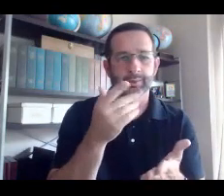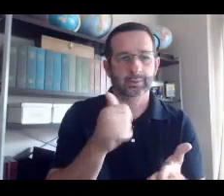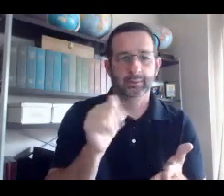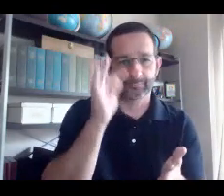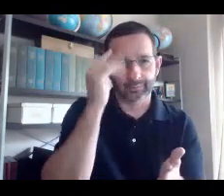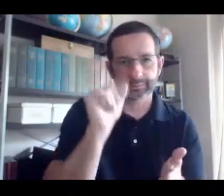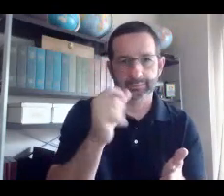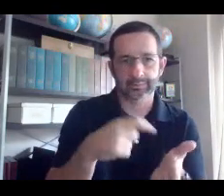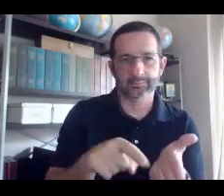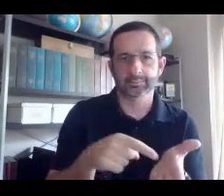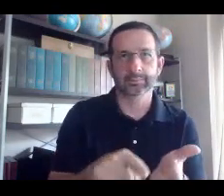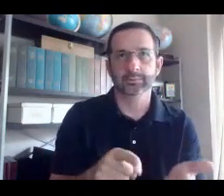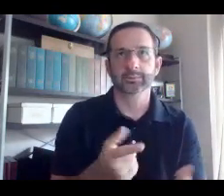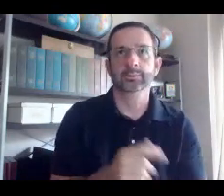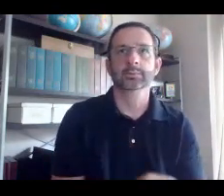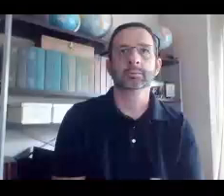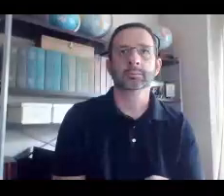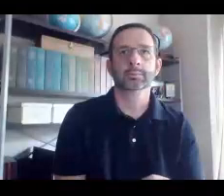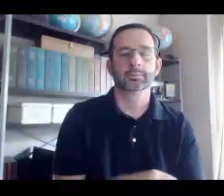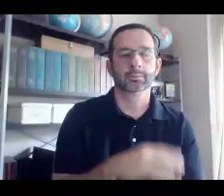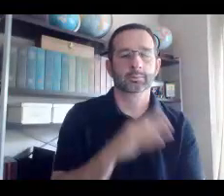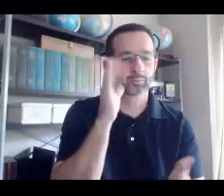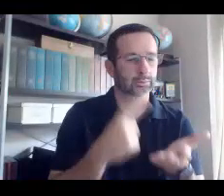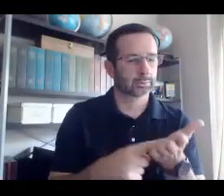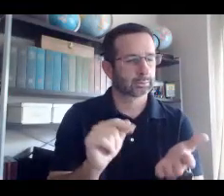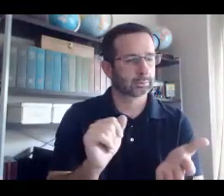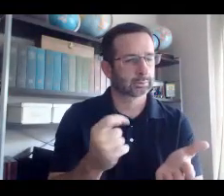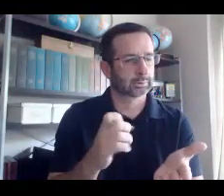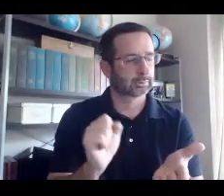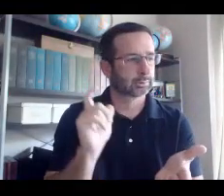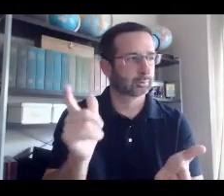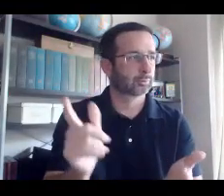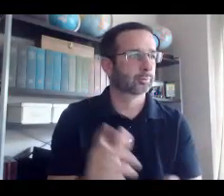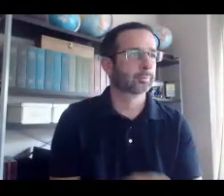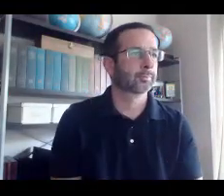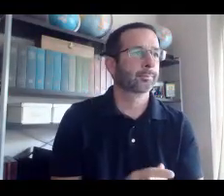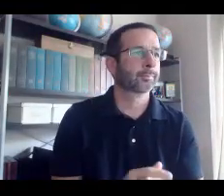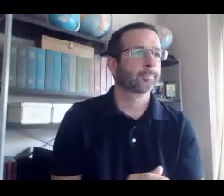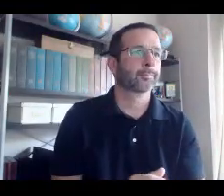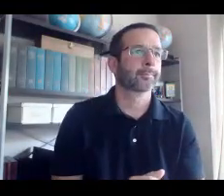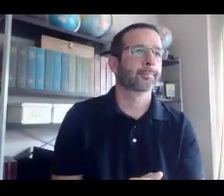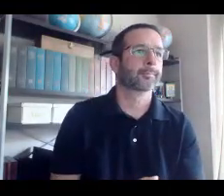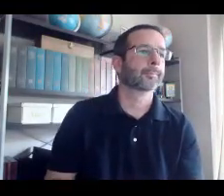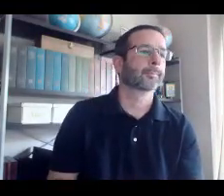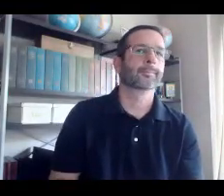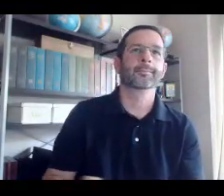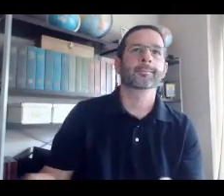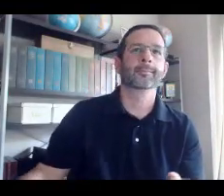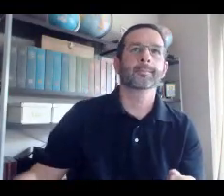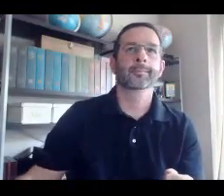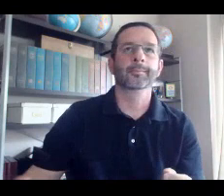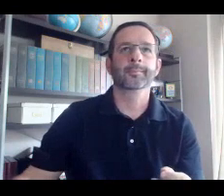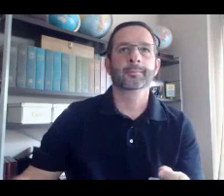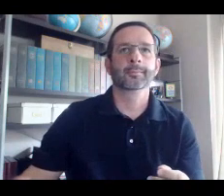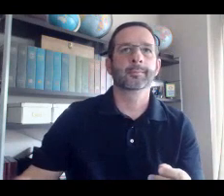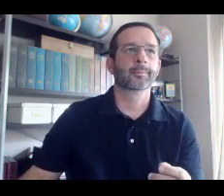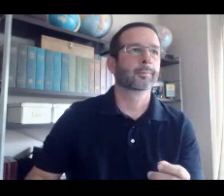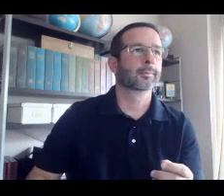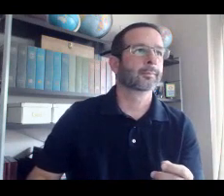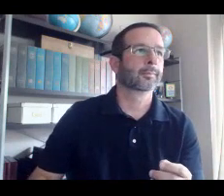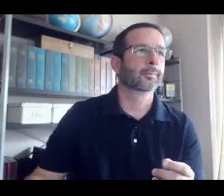Also, you do not need to verify any federal tax payments that we make, and I'll discuss taxes later on in this